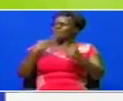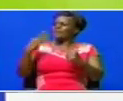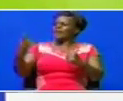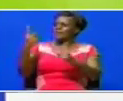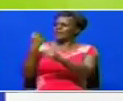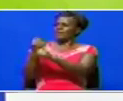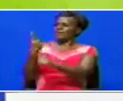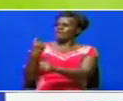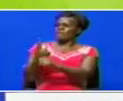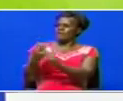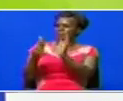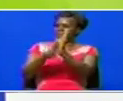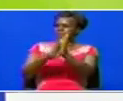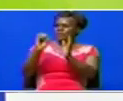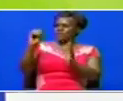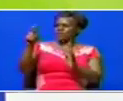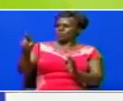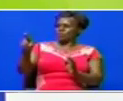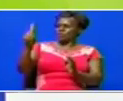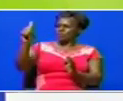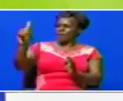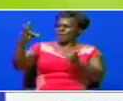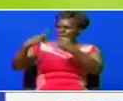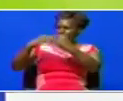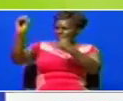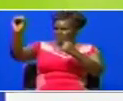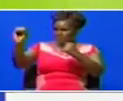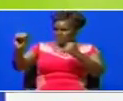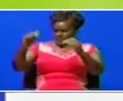27,311, representing 0.18%.